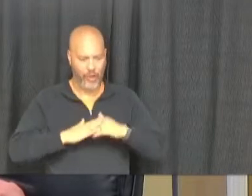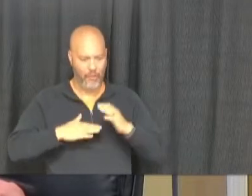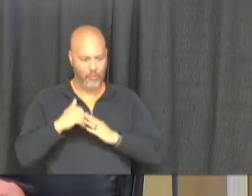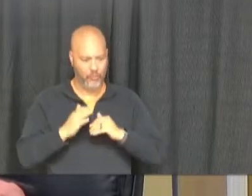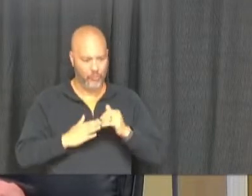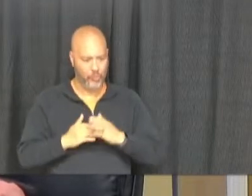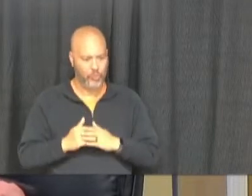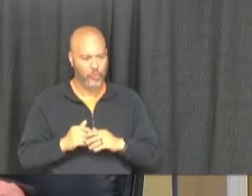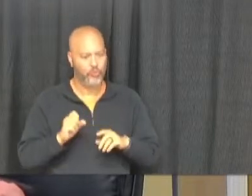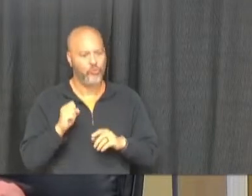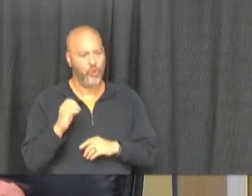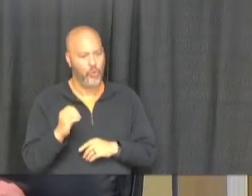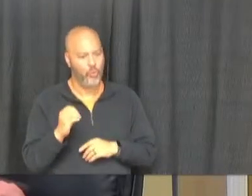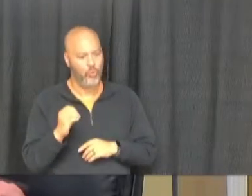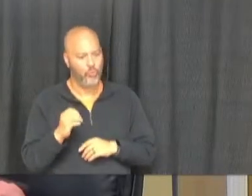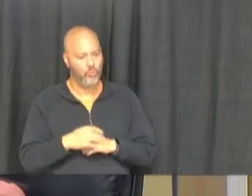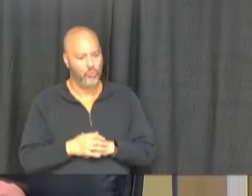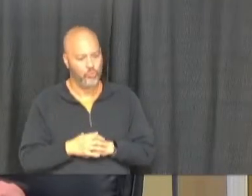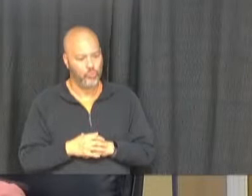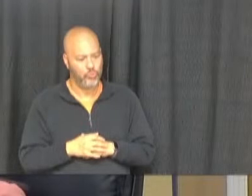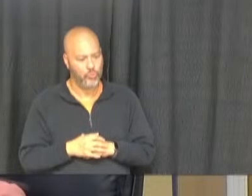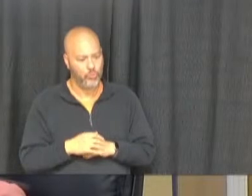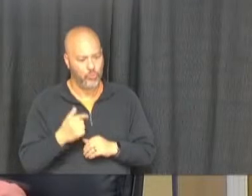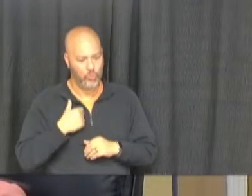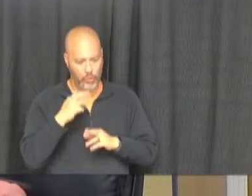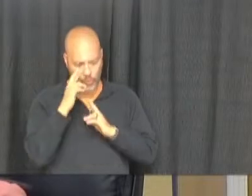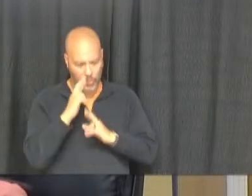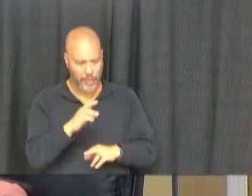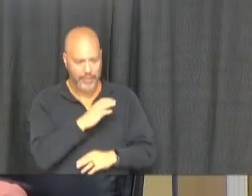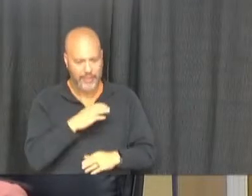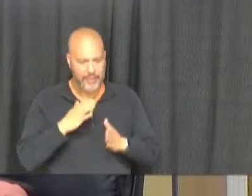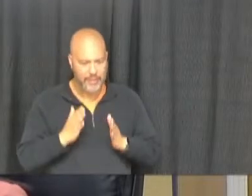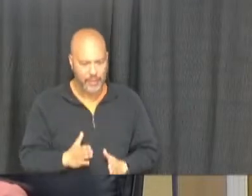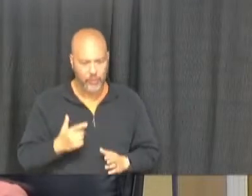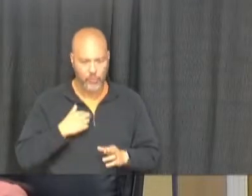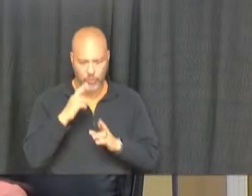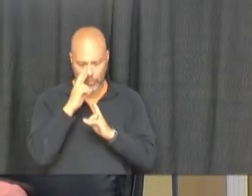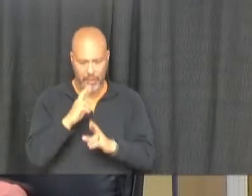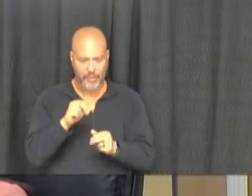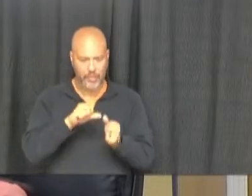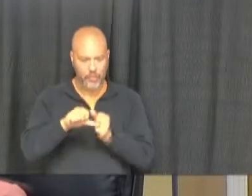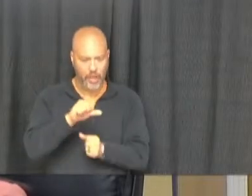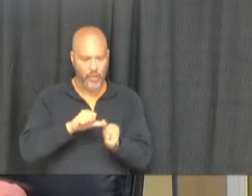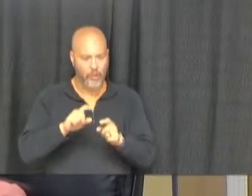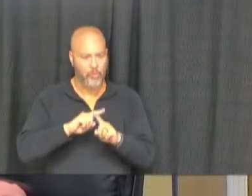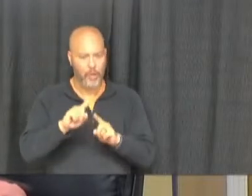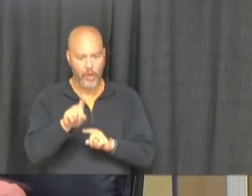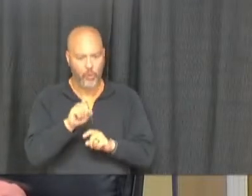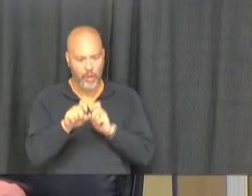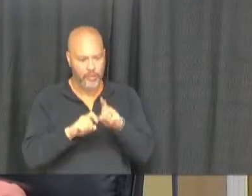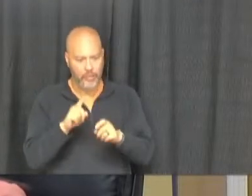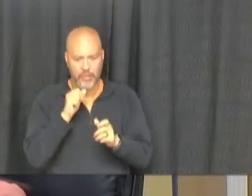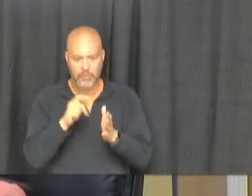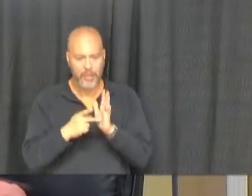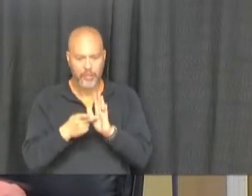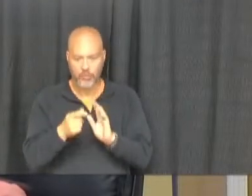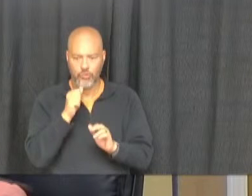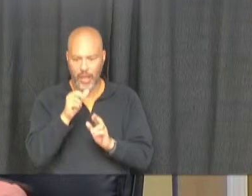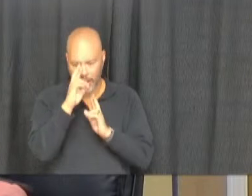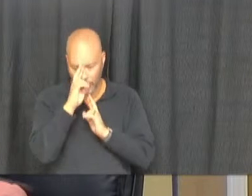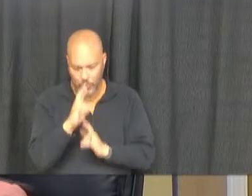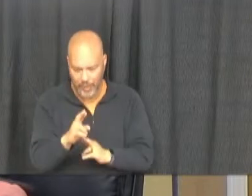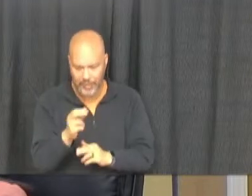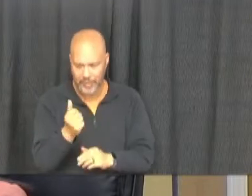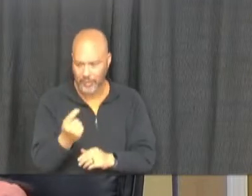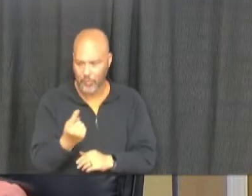with. So, you know, we respect our citizens, we respect each other. But a question does not mean that you disrespect